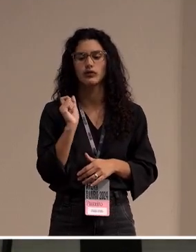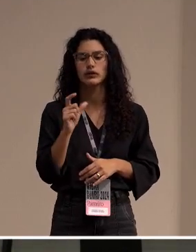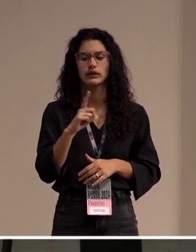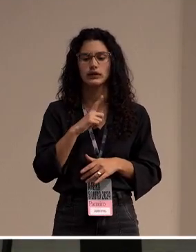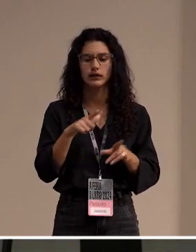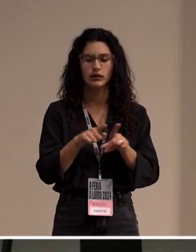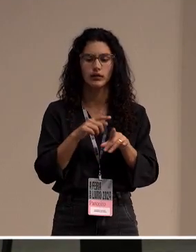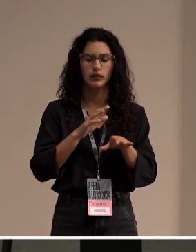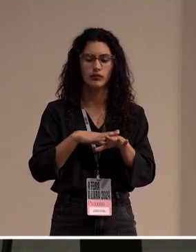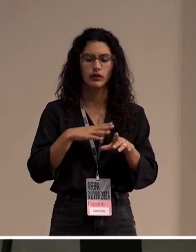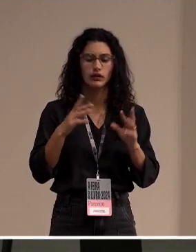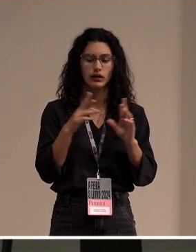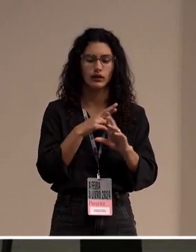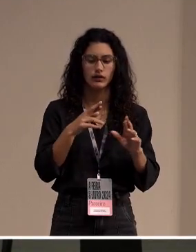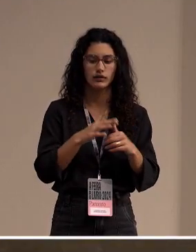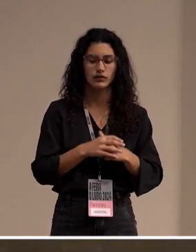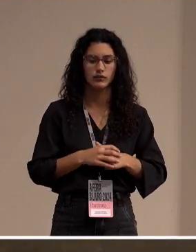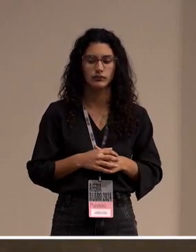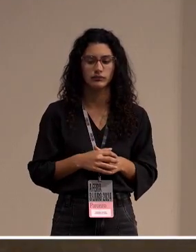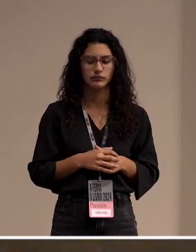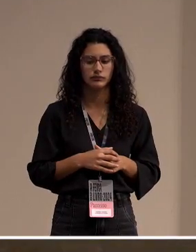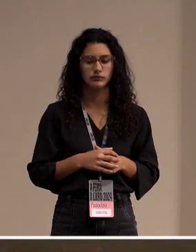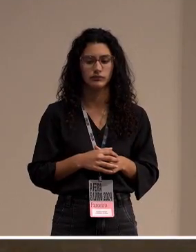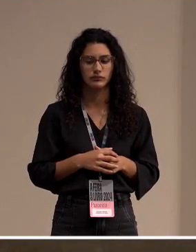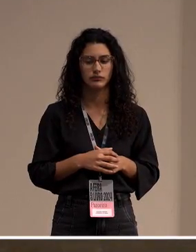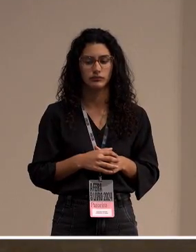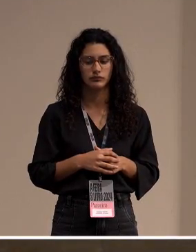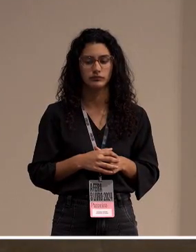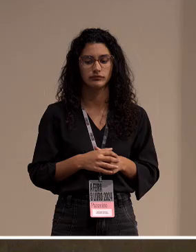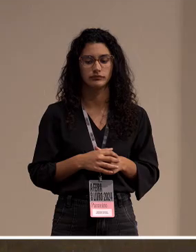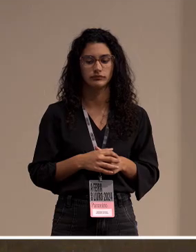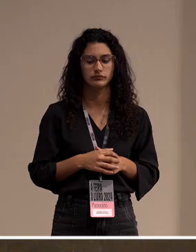tem visto com relação a isso?